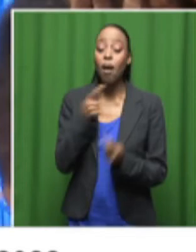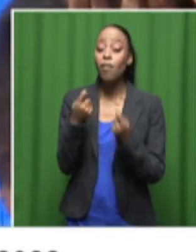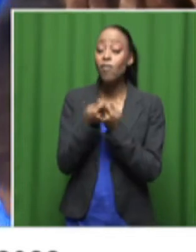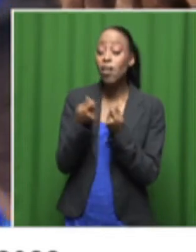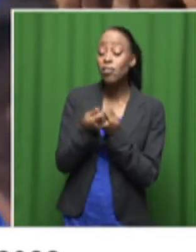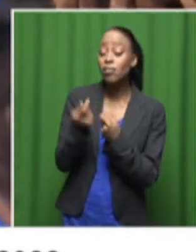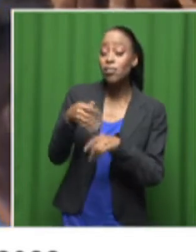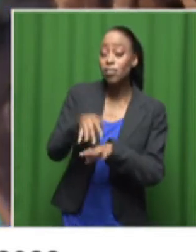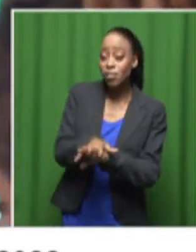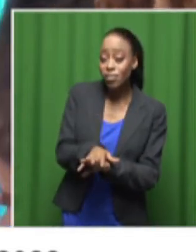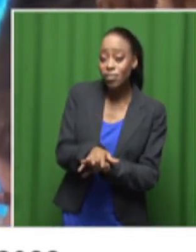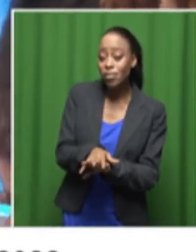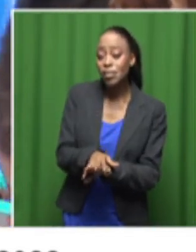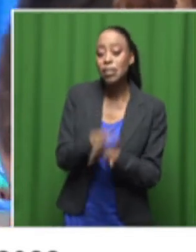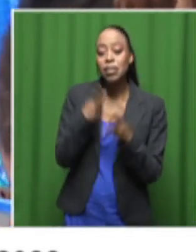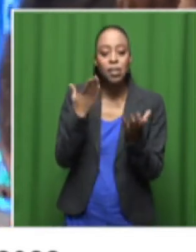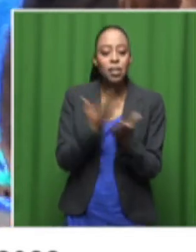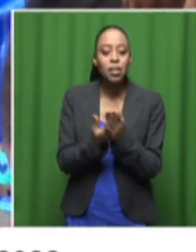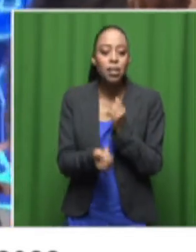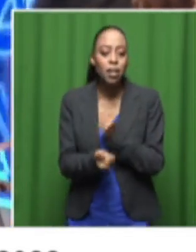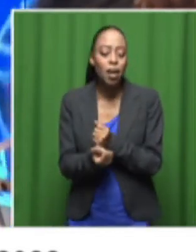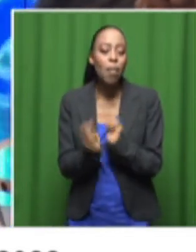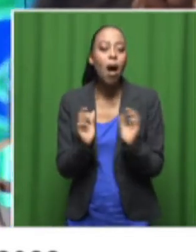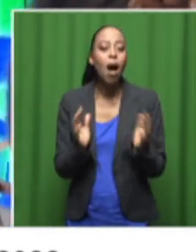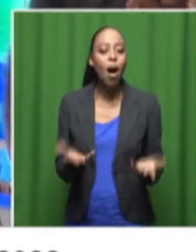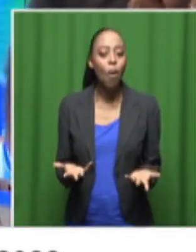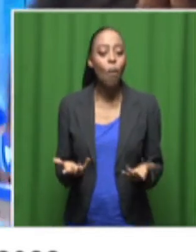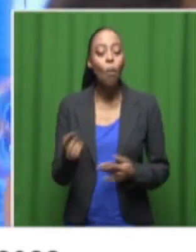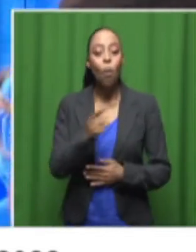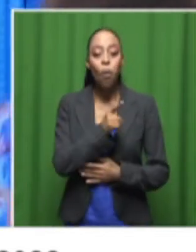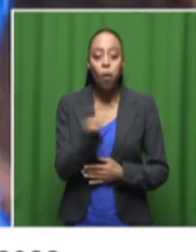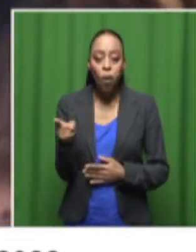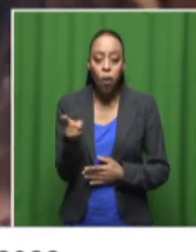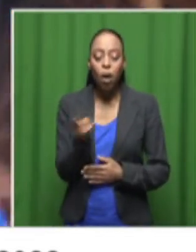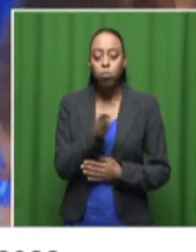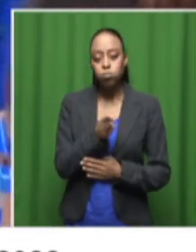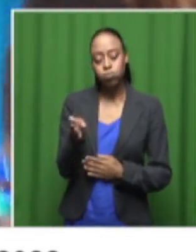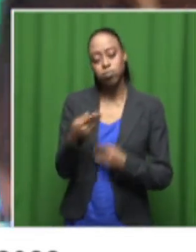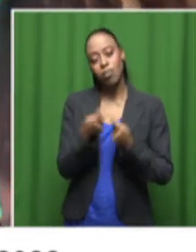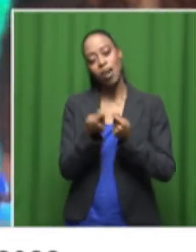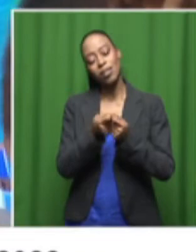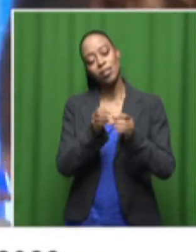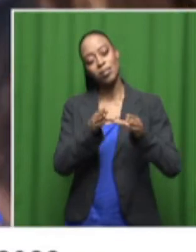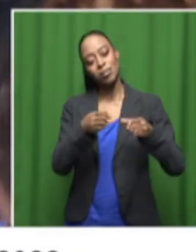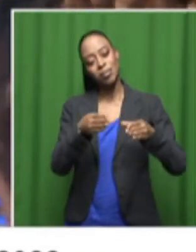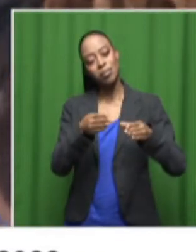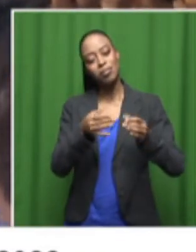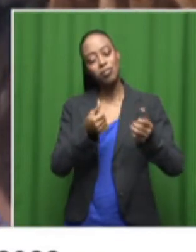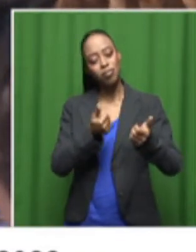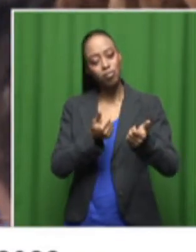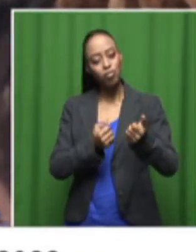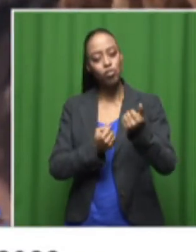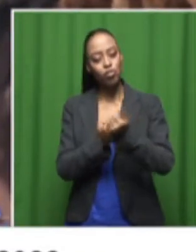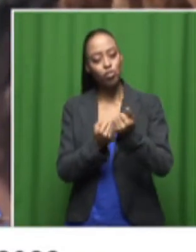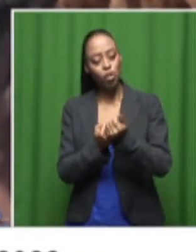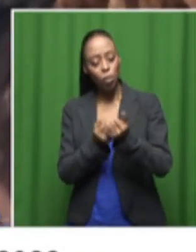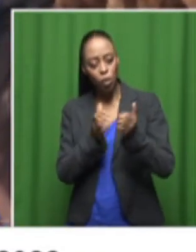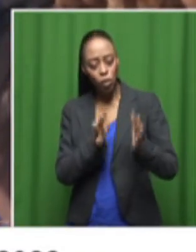financial inclusion can only be spearheaded by those in the financial sector, the banking